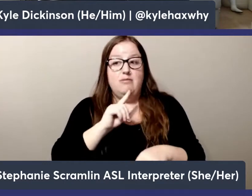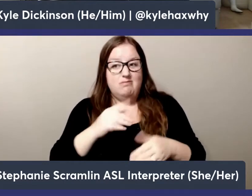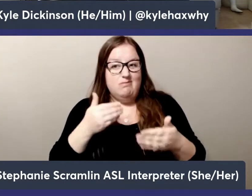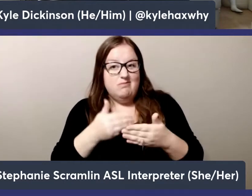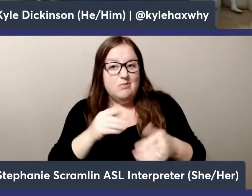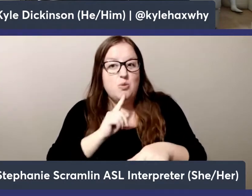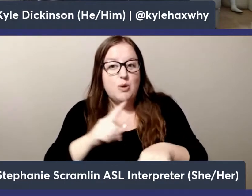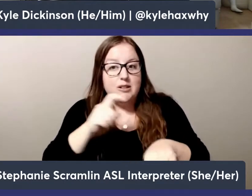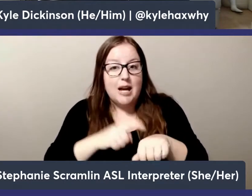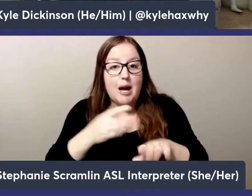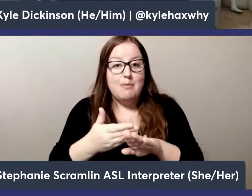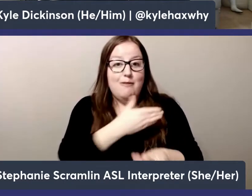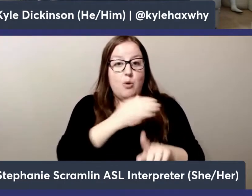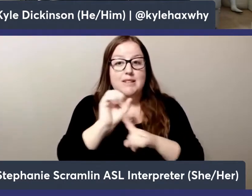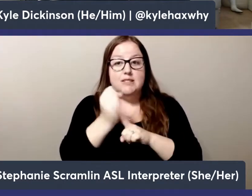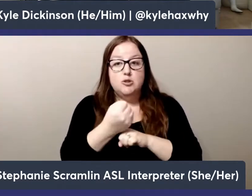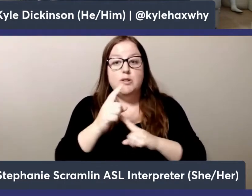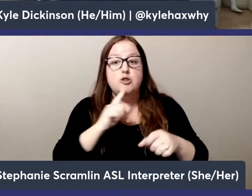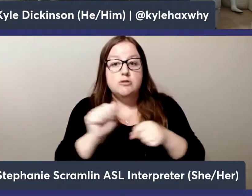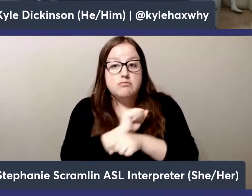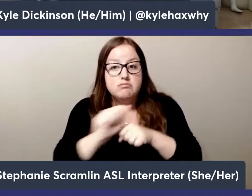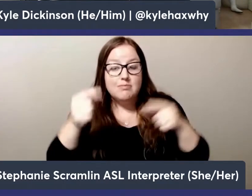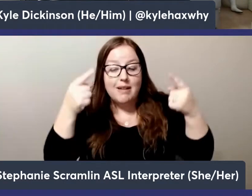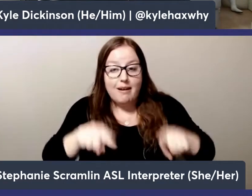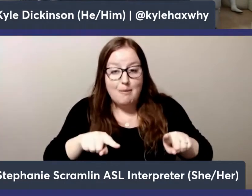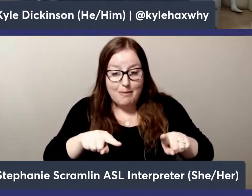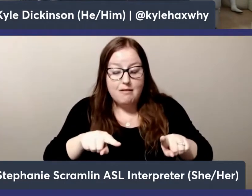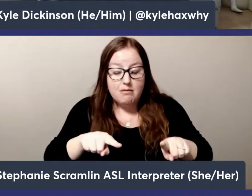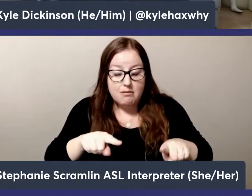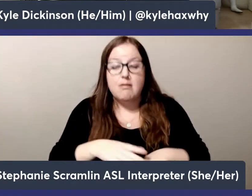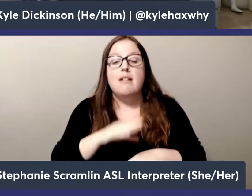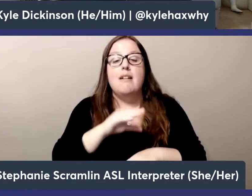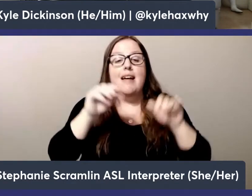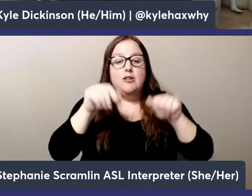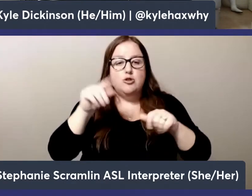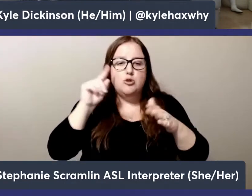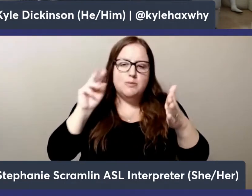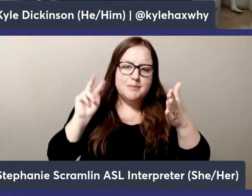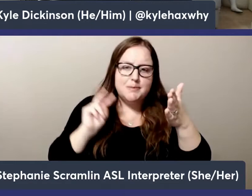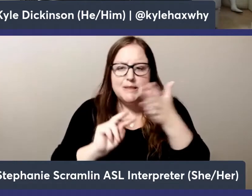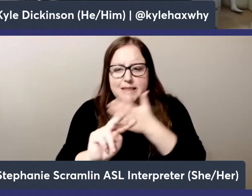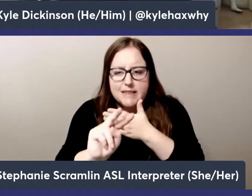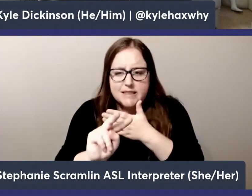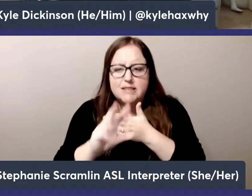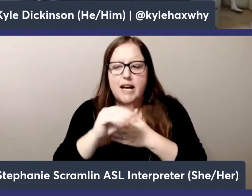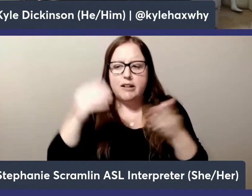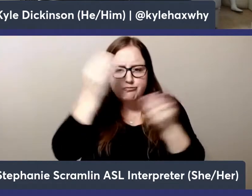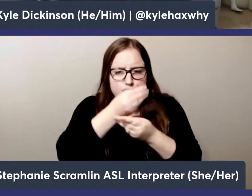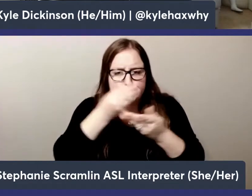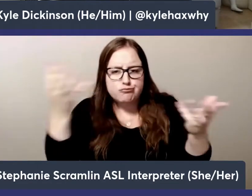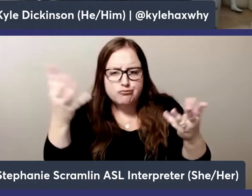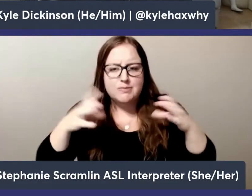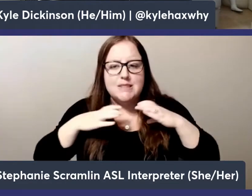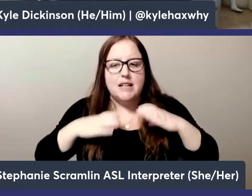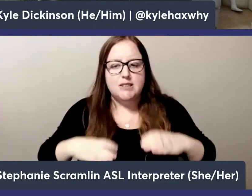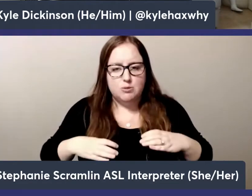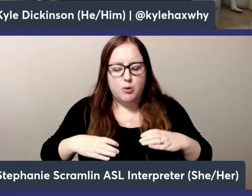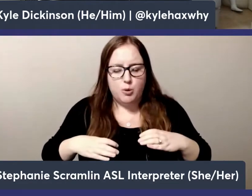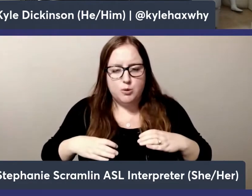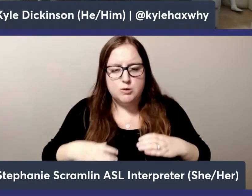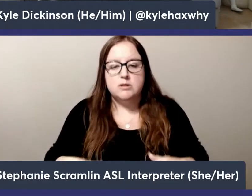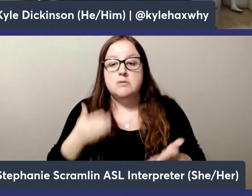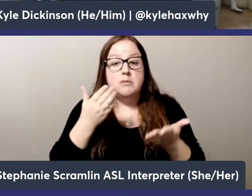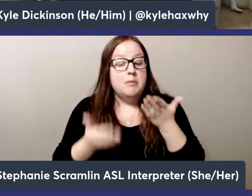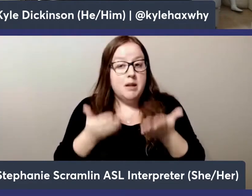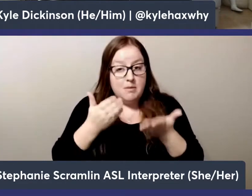before these incidents actually occur, and be able to predict and inform their customers that